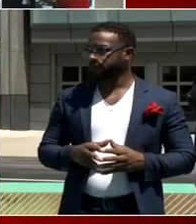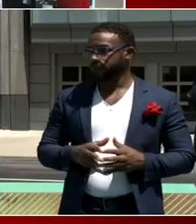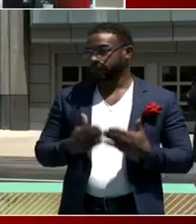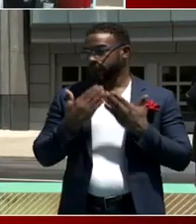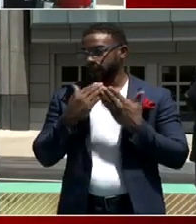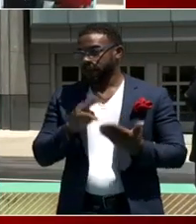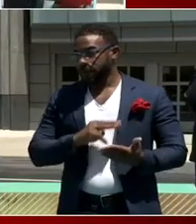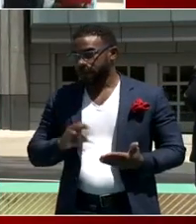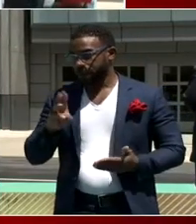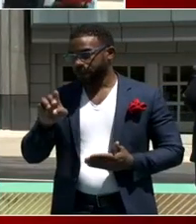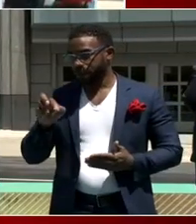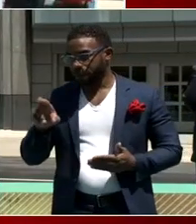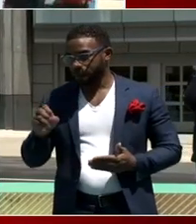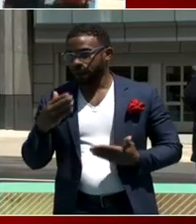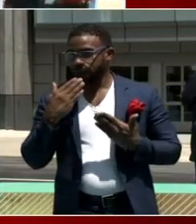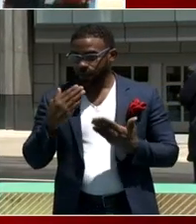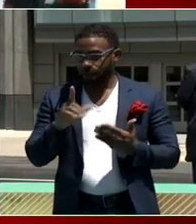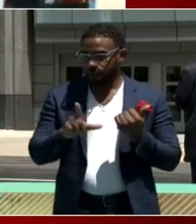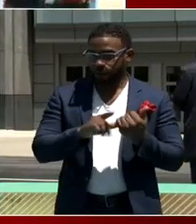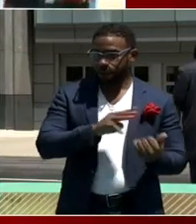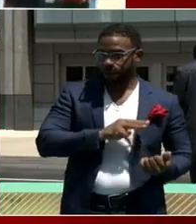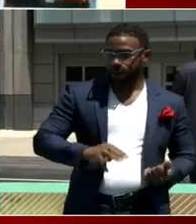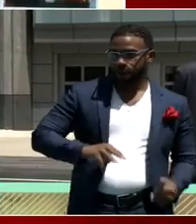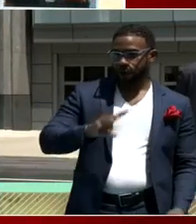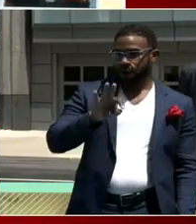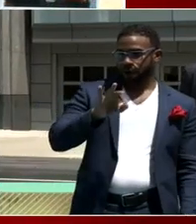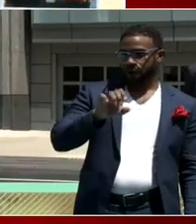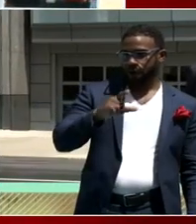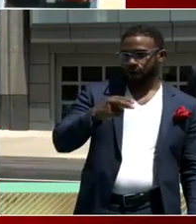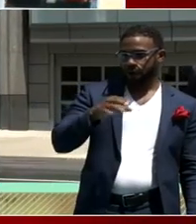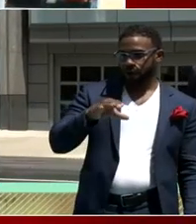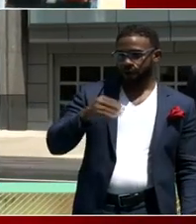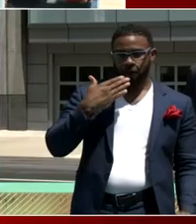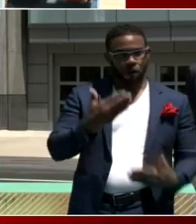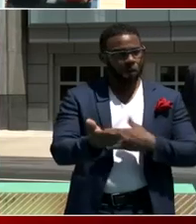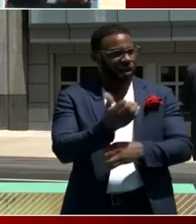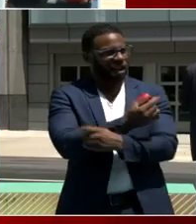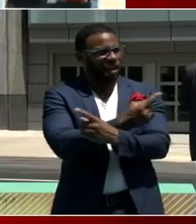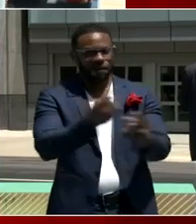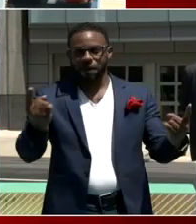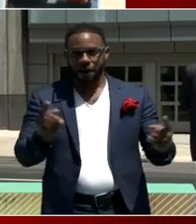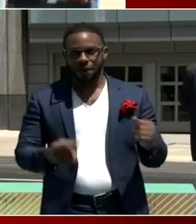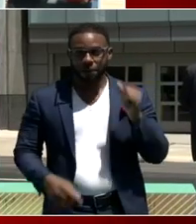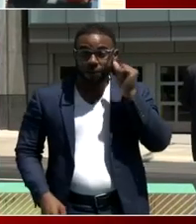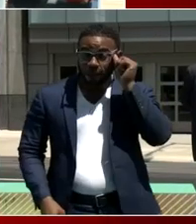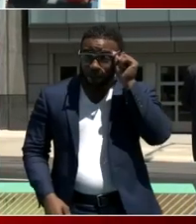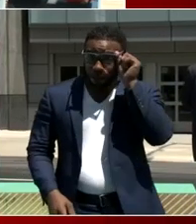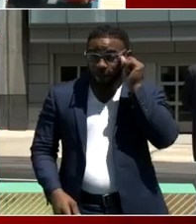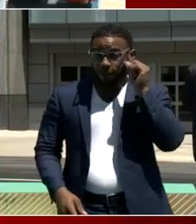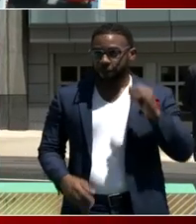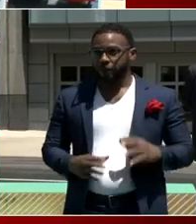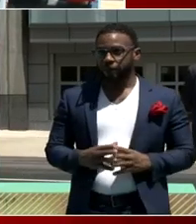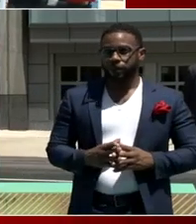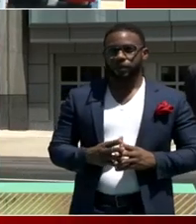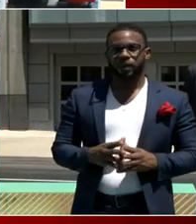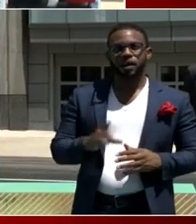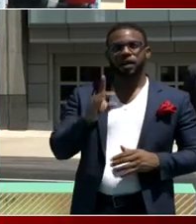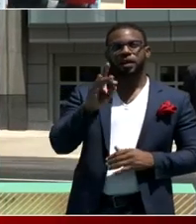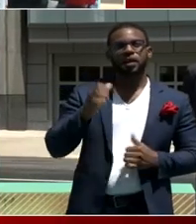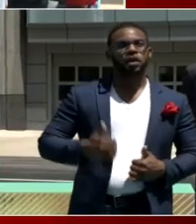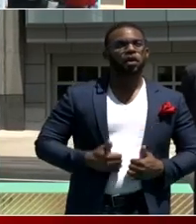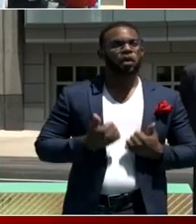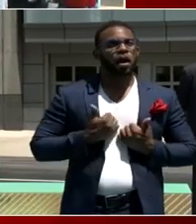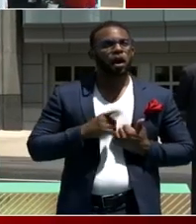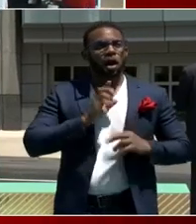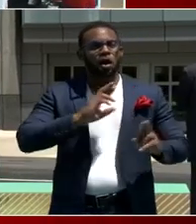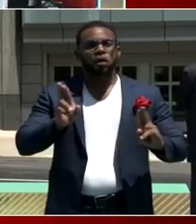Thank you, Mayor Bowser. Thank you, Deputy Mayor Falchicchio. Good morning, everybody. District